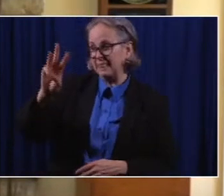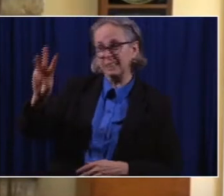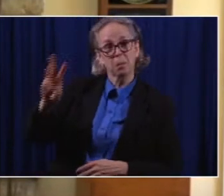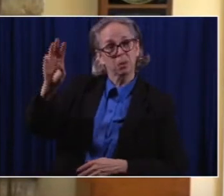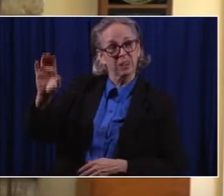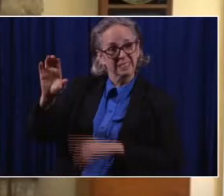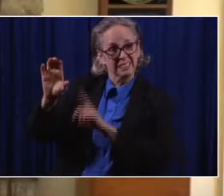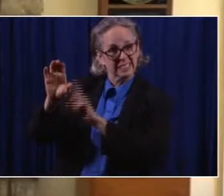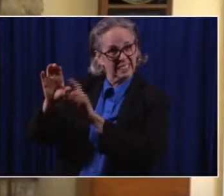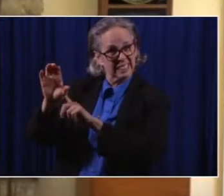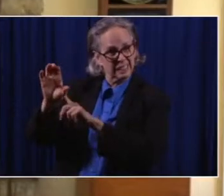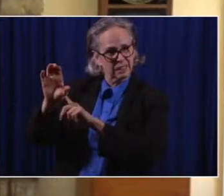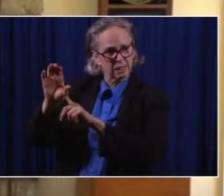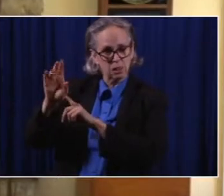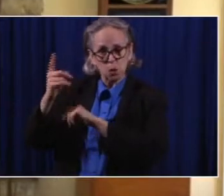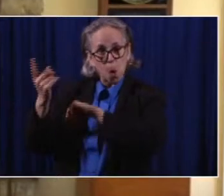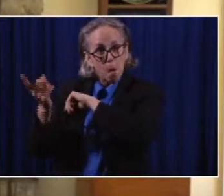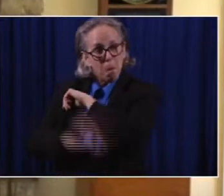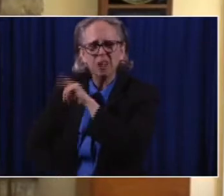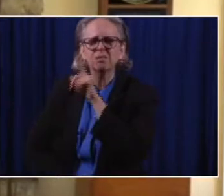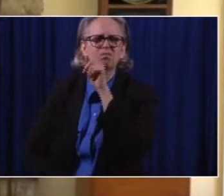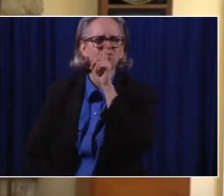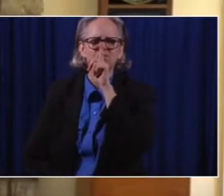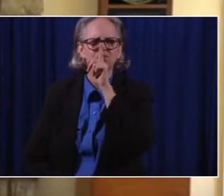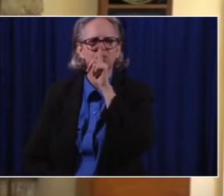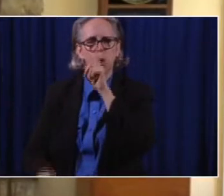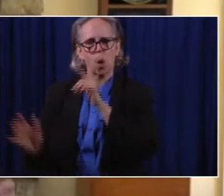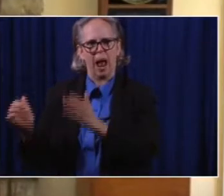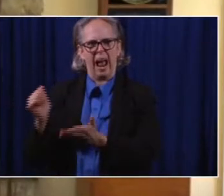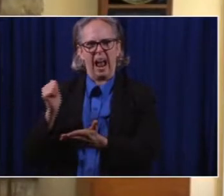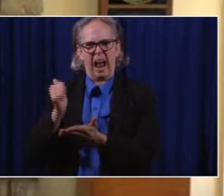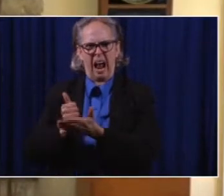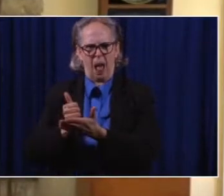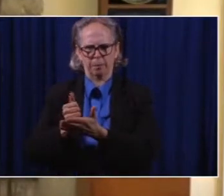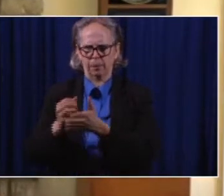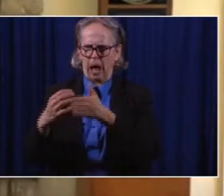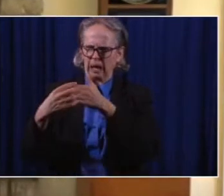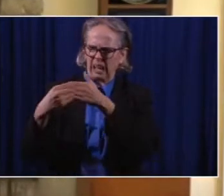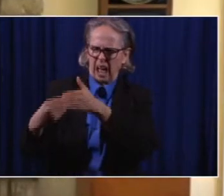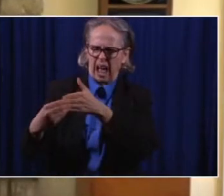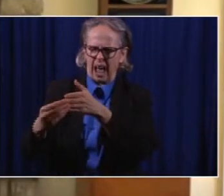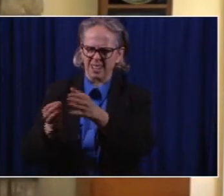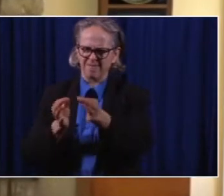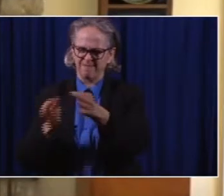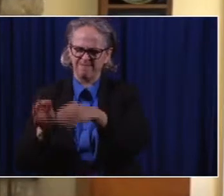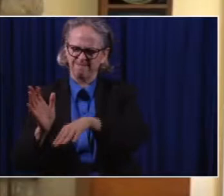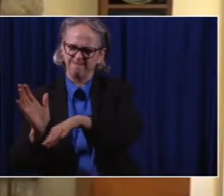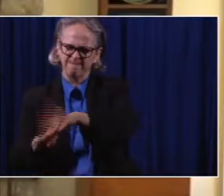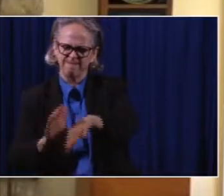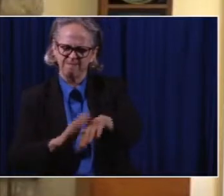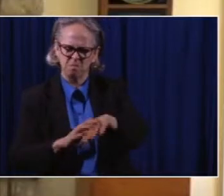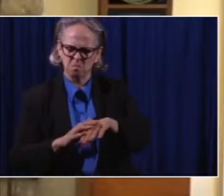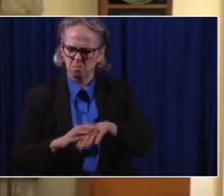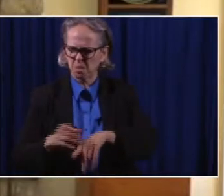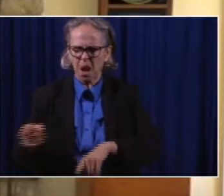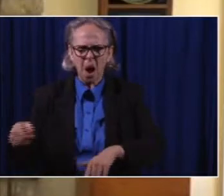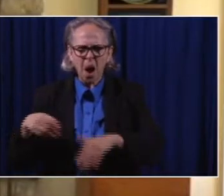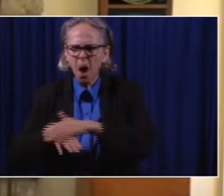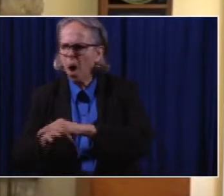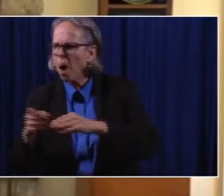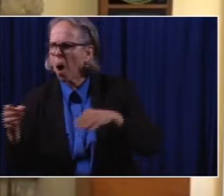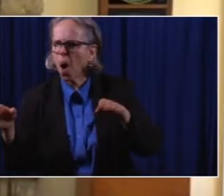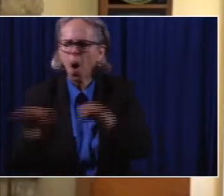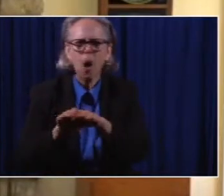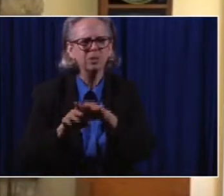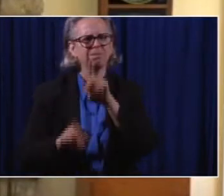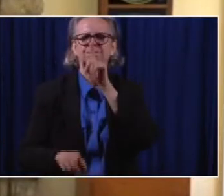explain. And, the first time they come in that store, they're not going to shut anything down. They may, depending on the